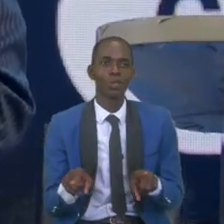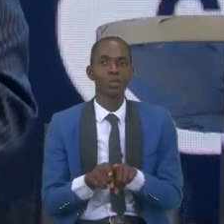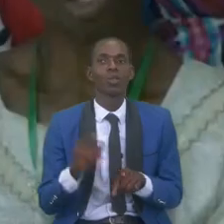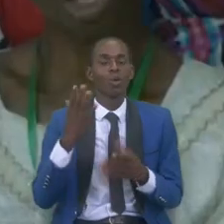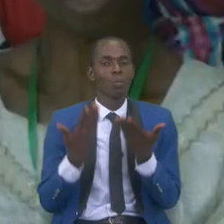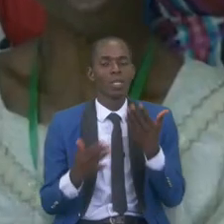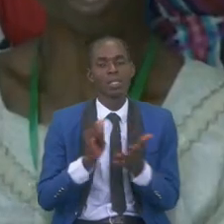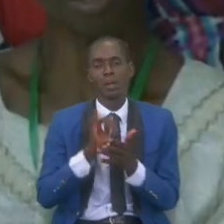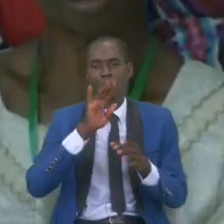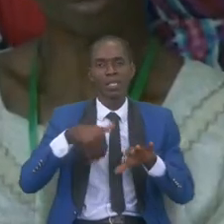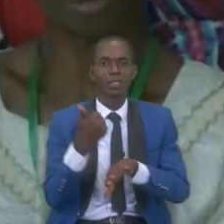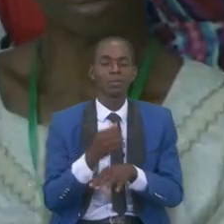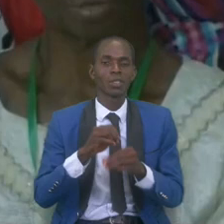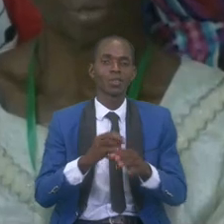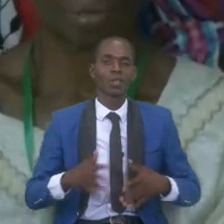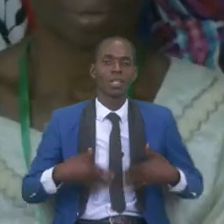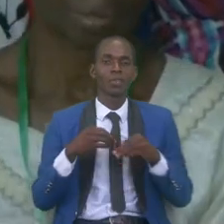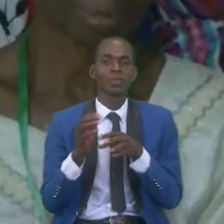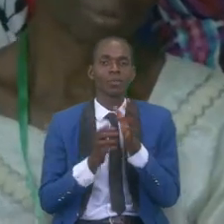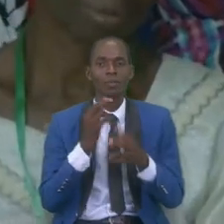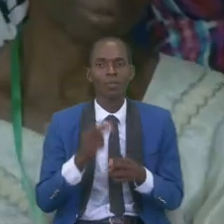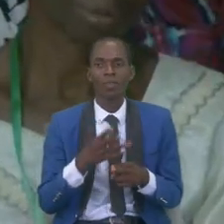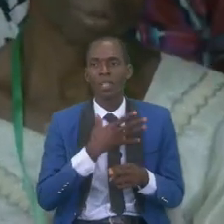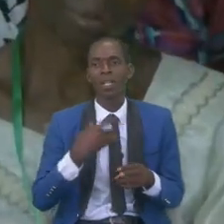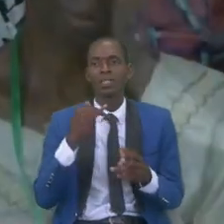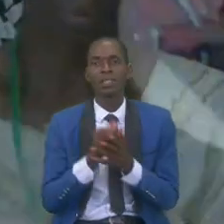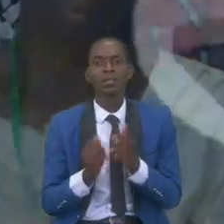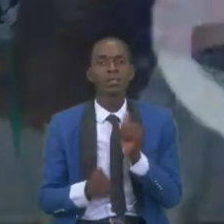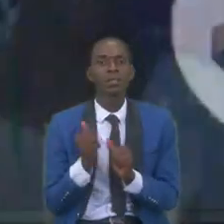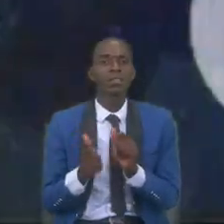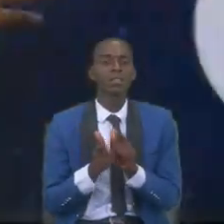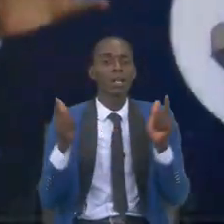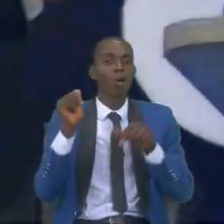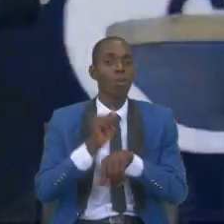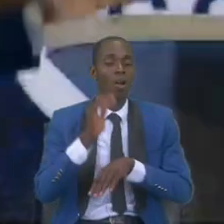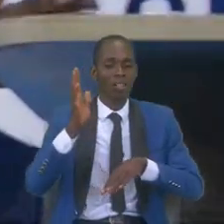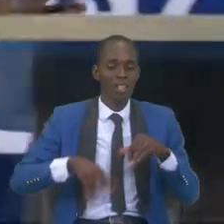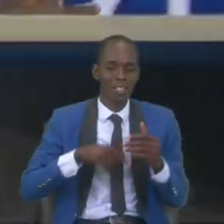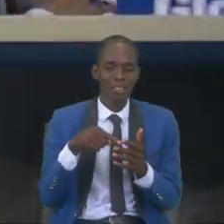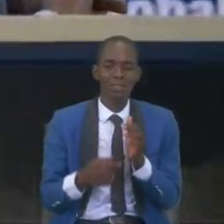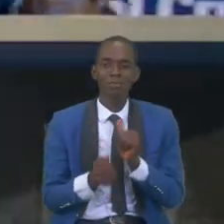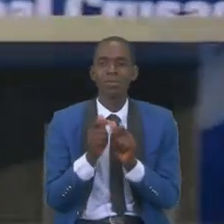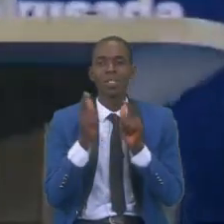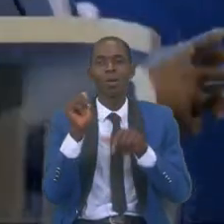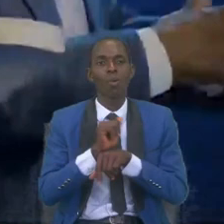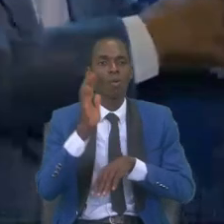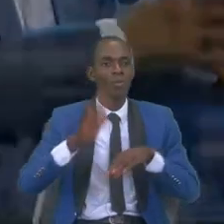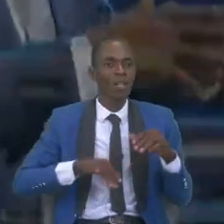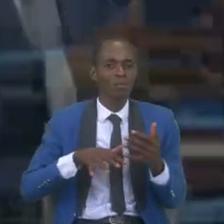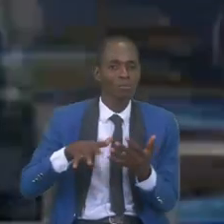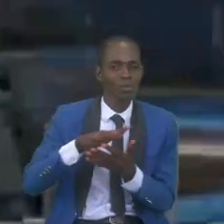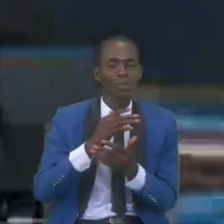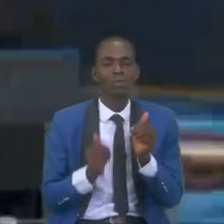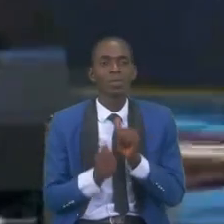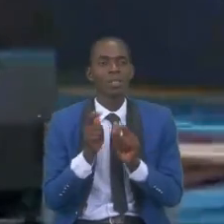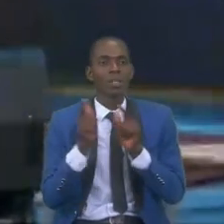your life. And then he says, and greater works than these, and greater works than these, and greater